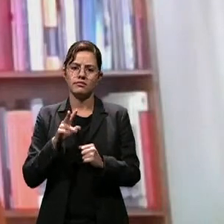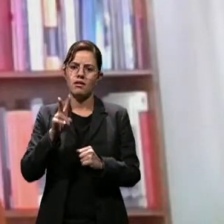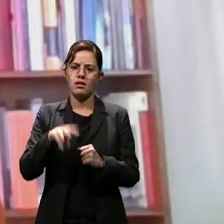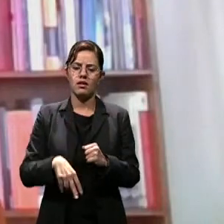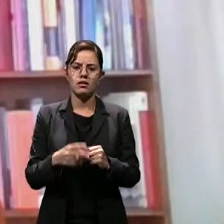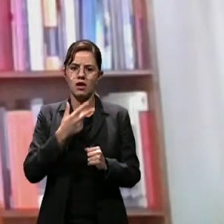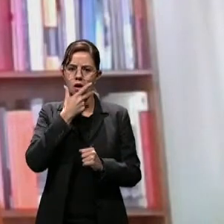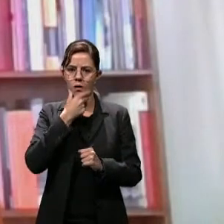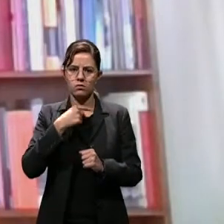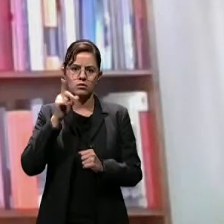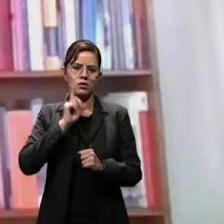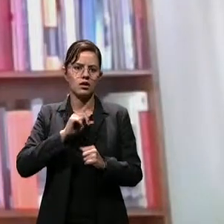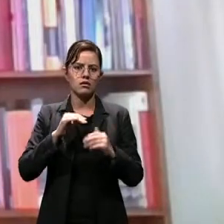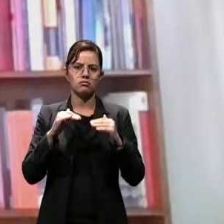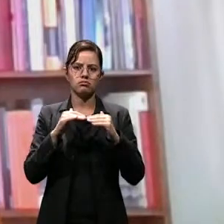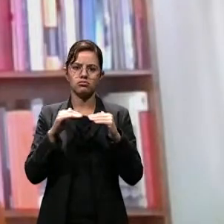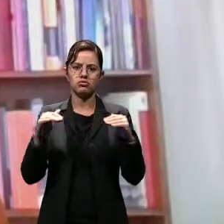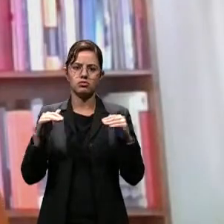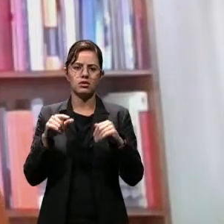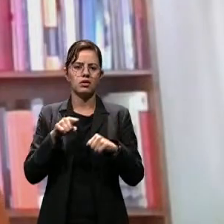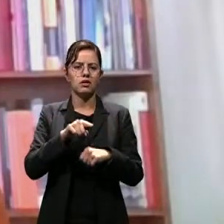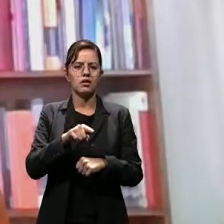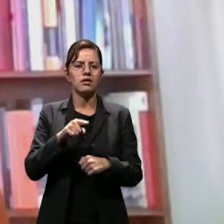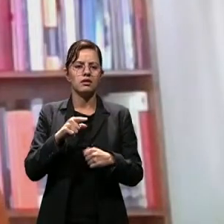we reach parity in